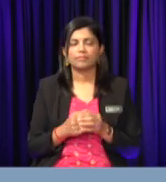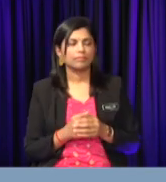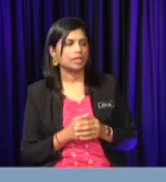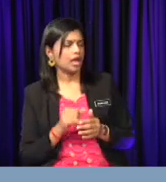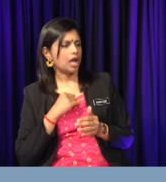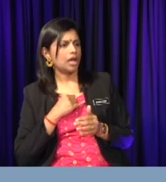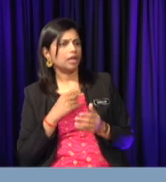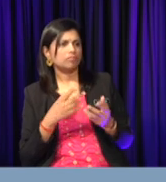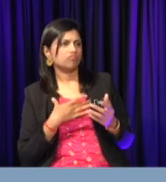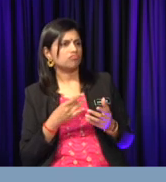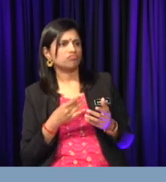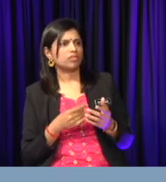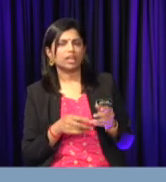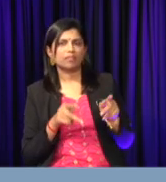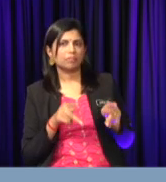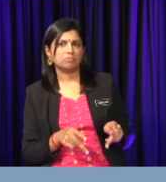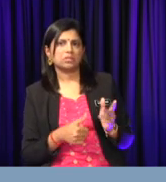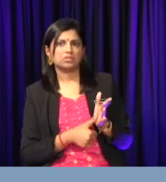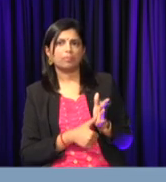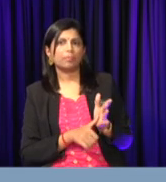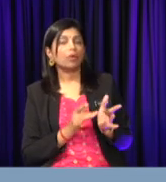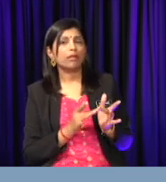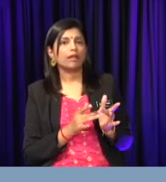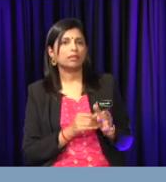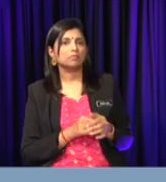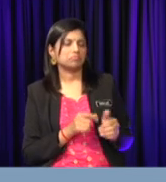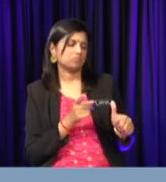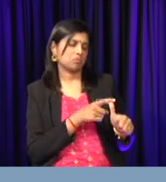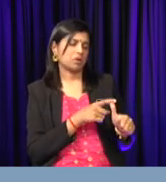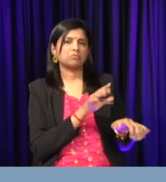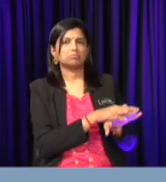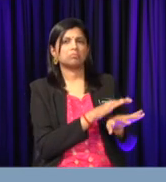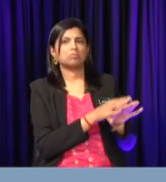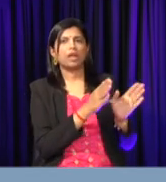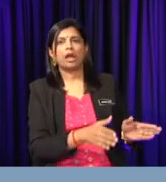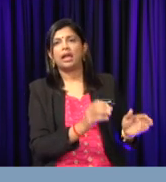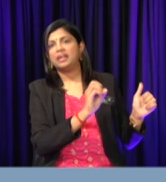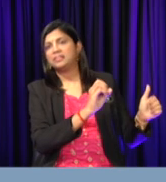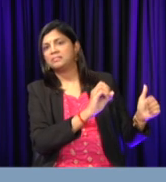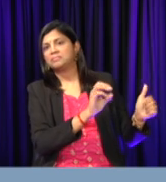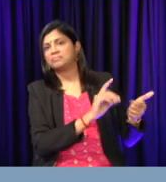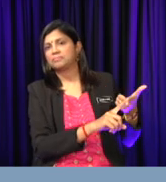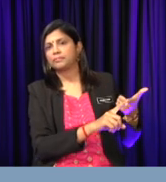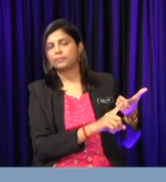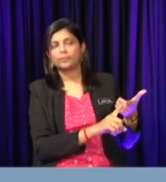because it has no crowds at all. Online